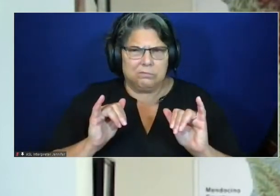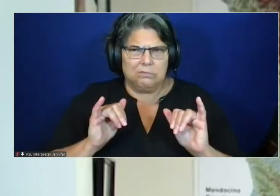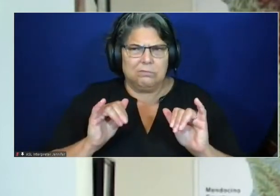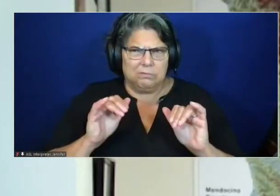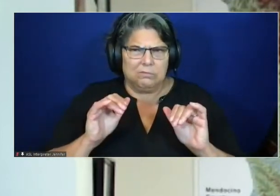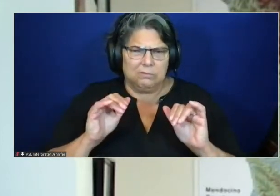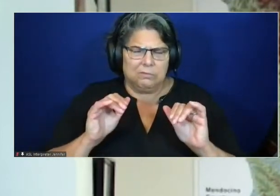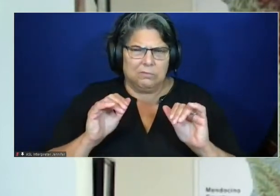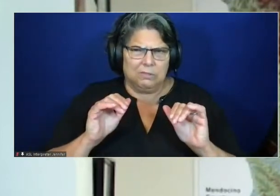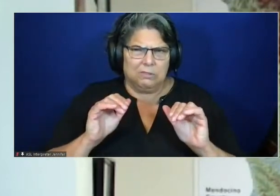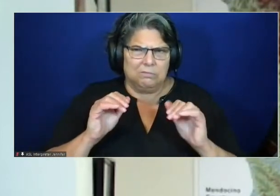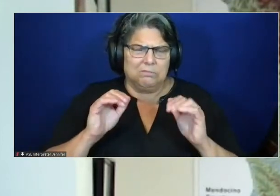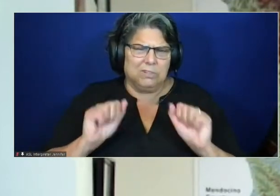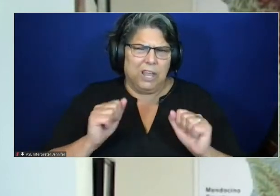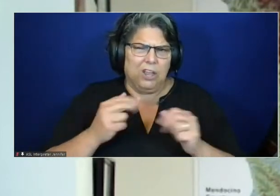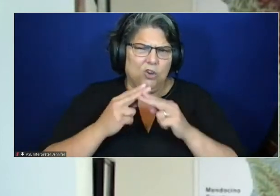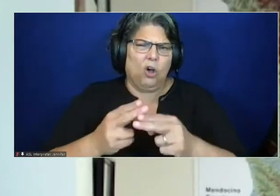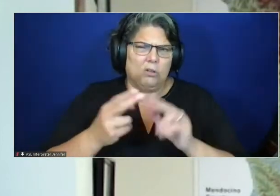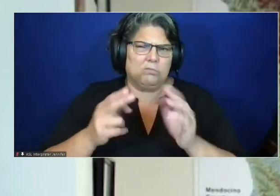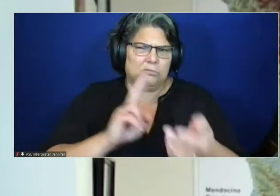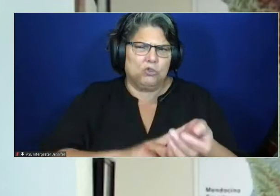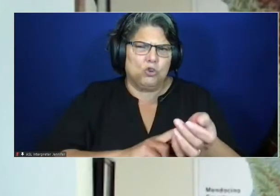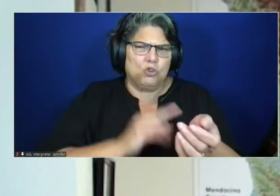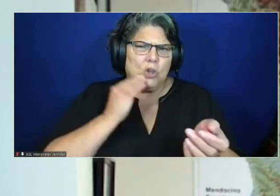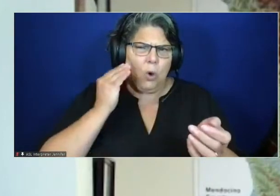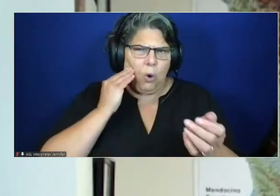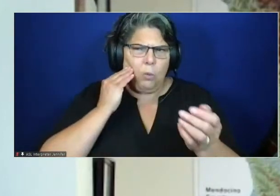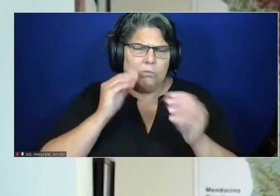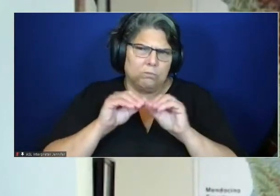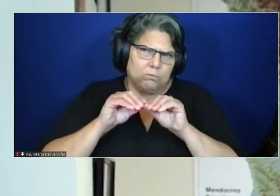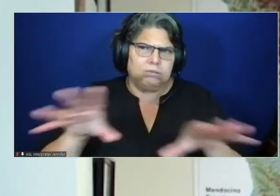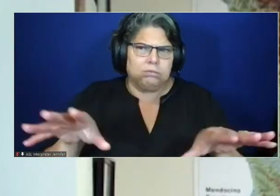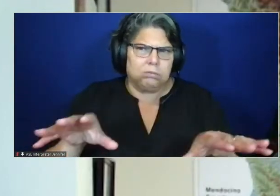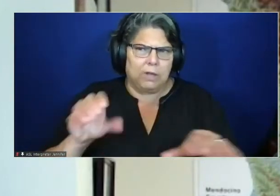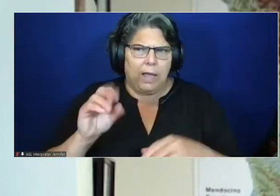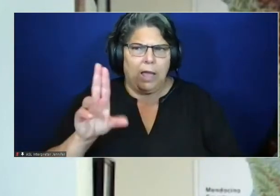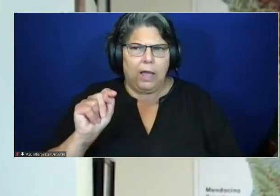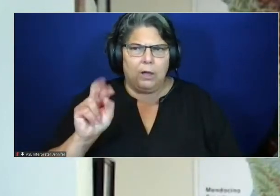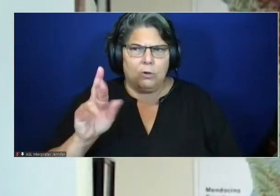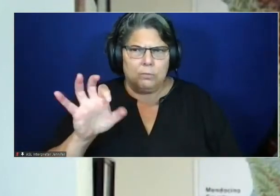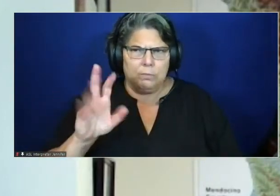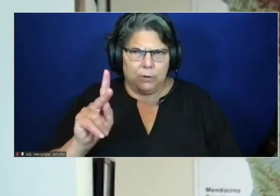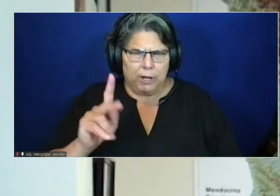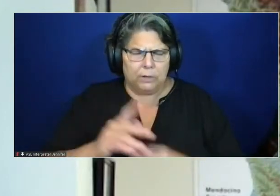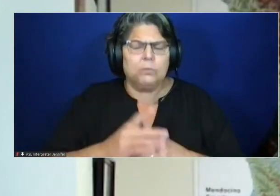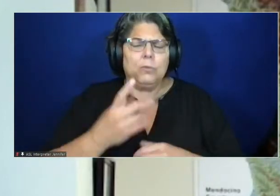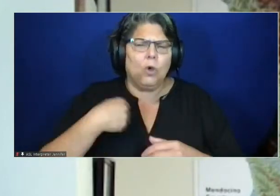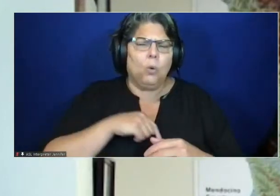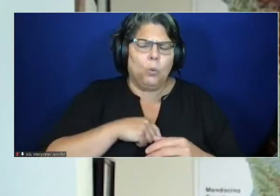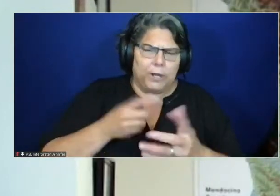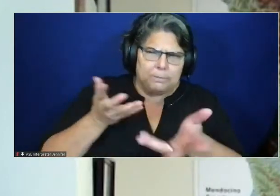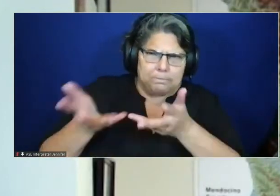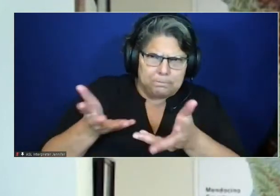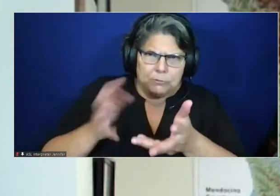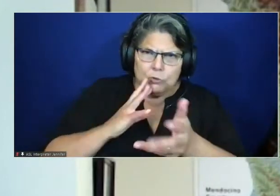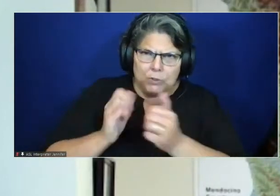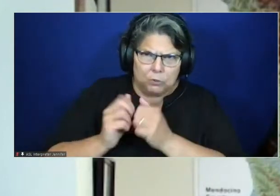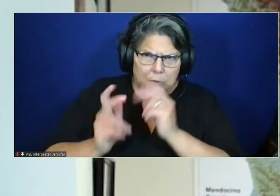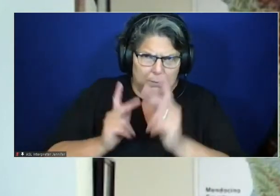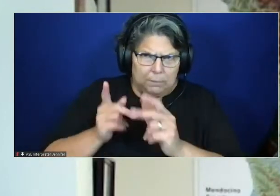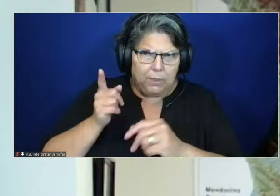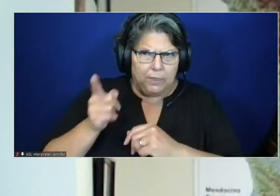considering a nursing home an outbreak. And then what we do is we consult with them. We make sure